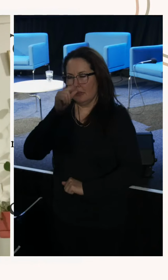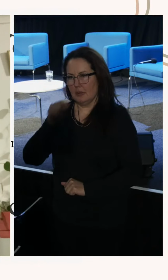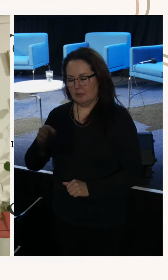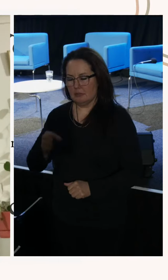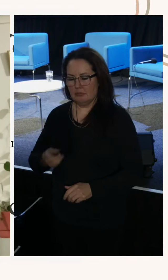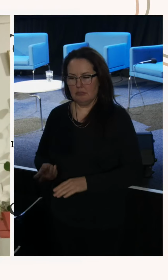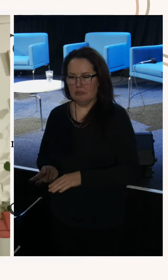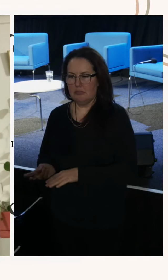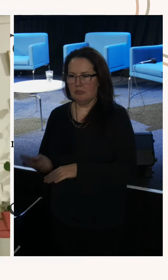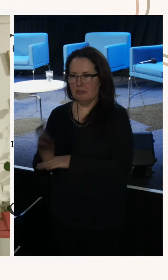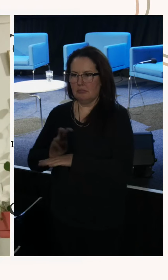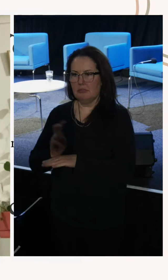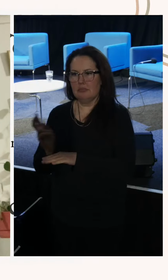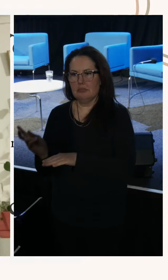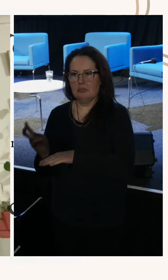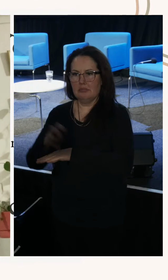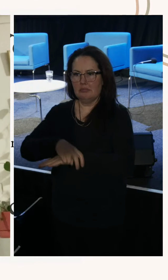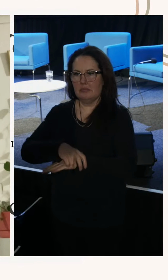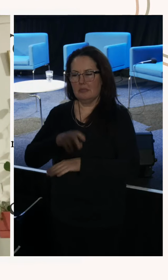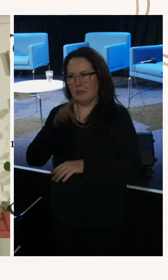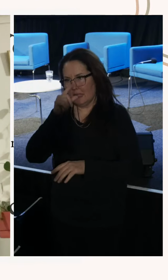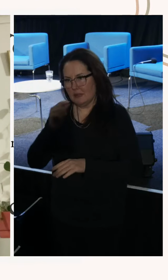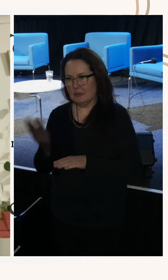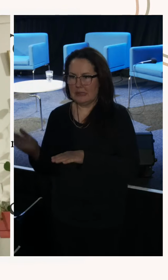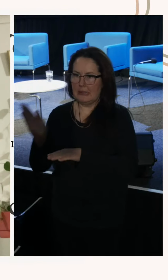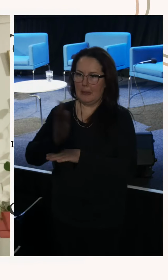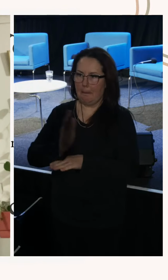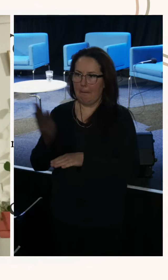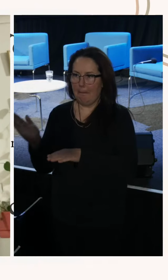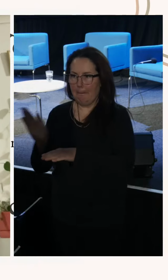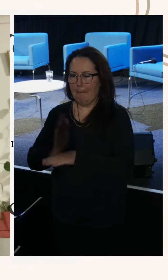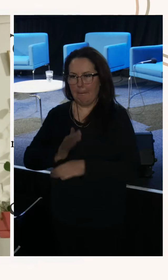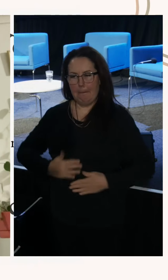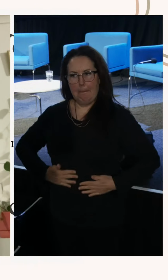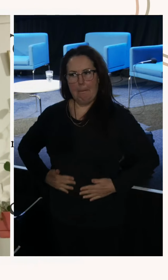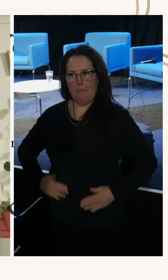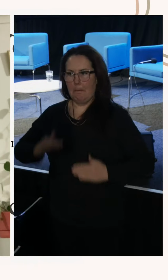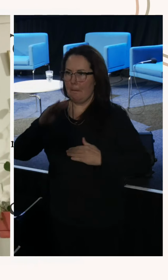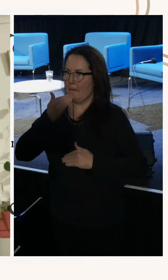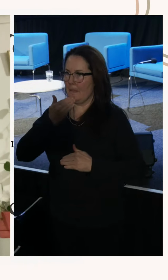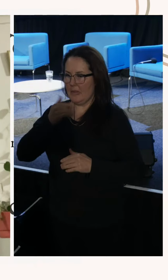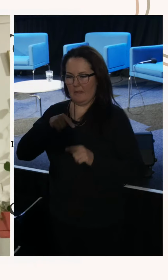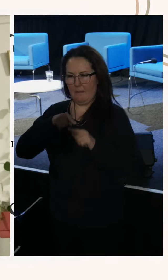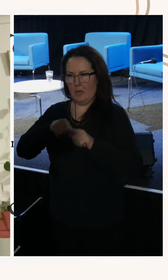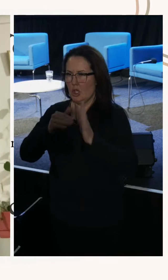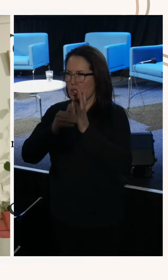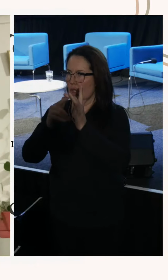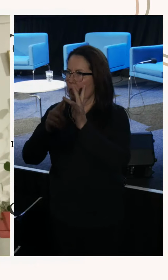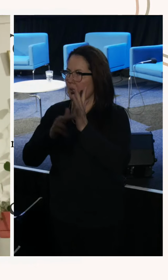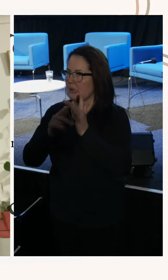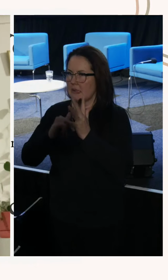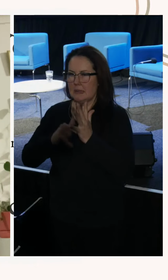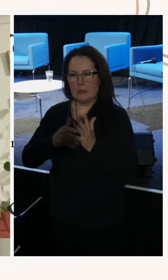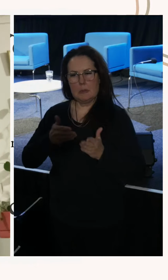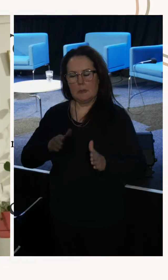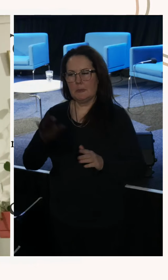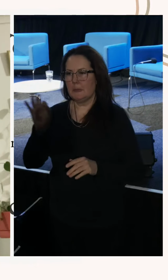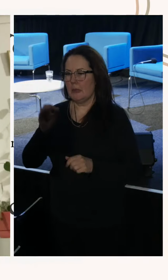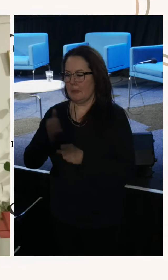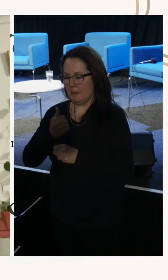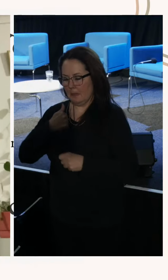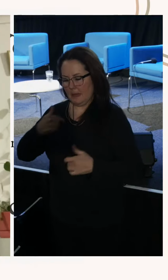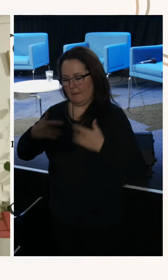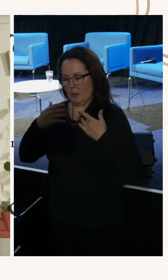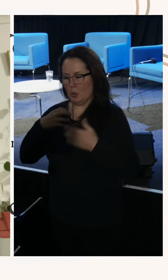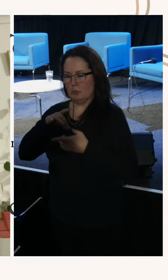remains pleasingly soft, but has grown a firmness. But I'm resolute that this is not a Zionist strength. It's to make me more at home in my body,